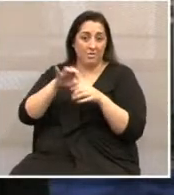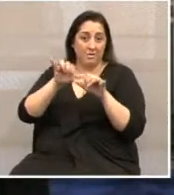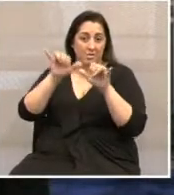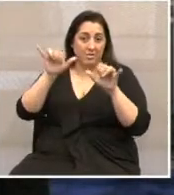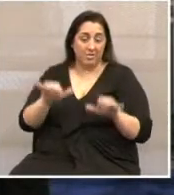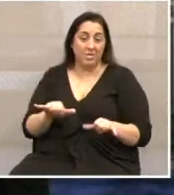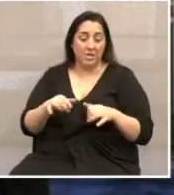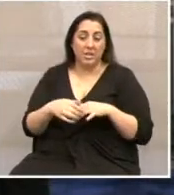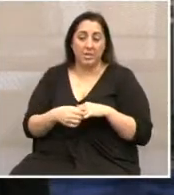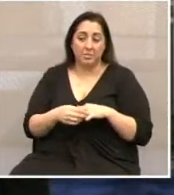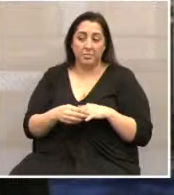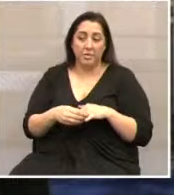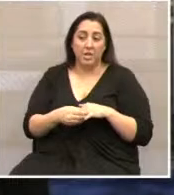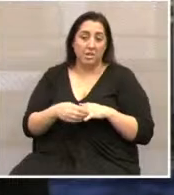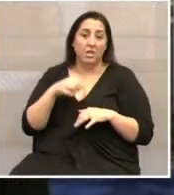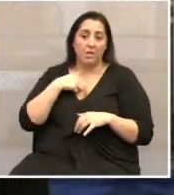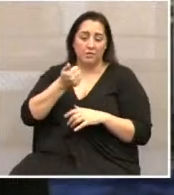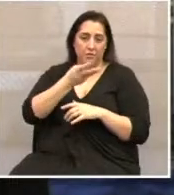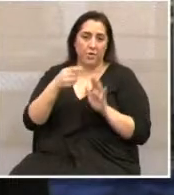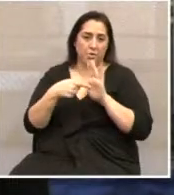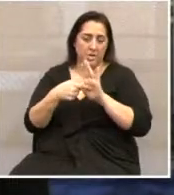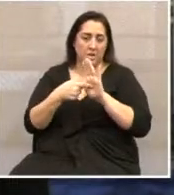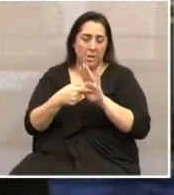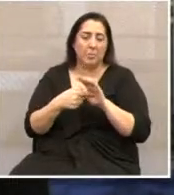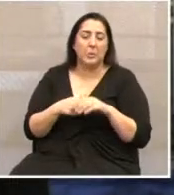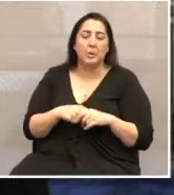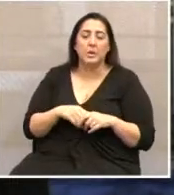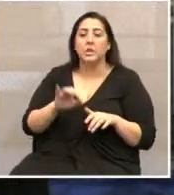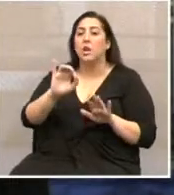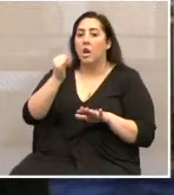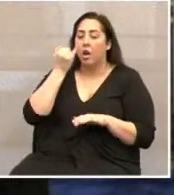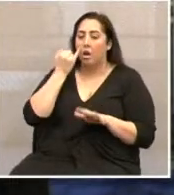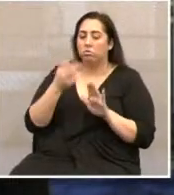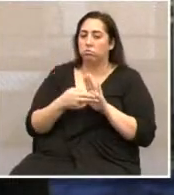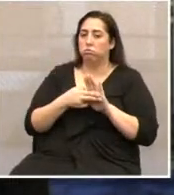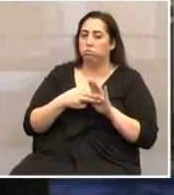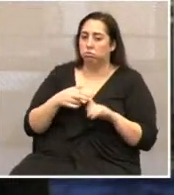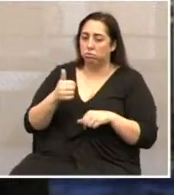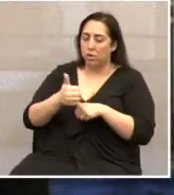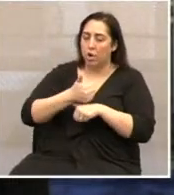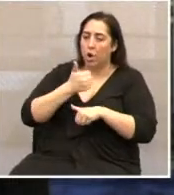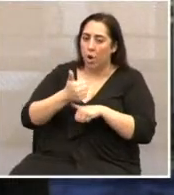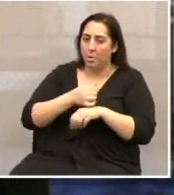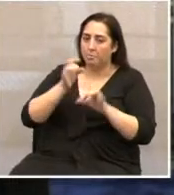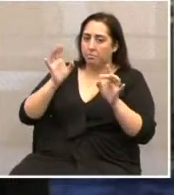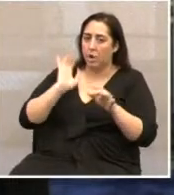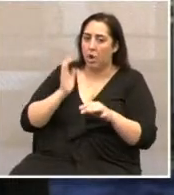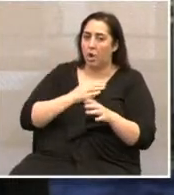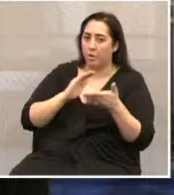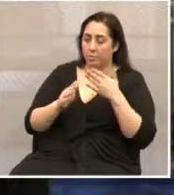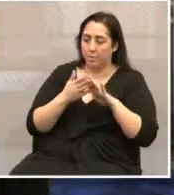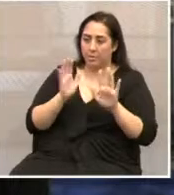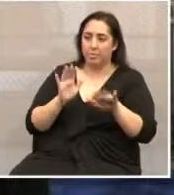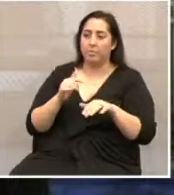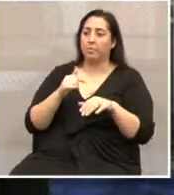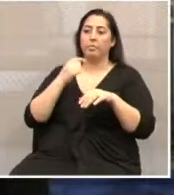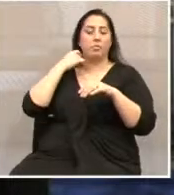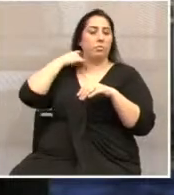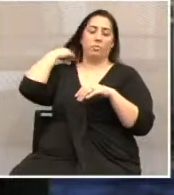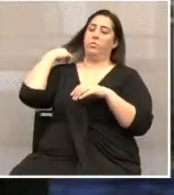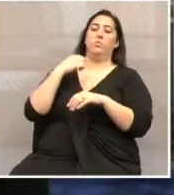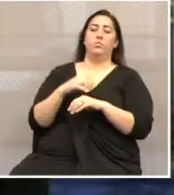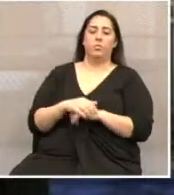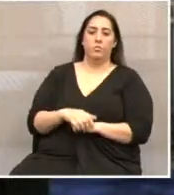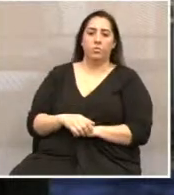you, I'll give you a couple of examples, especially when you're asking me about harm in our communities. I have been, for